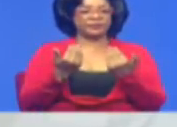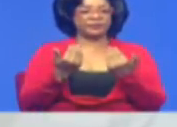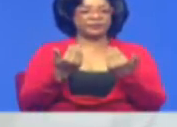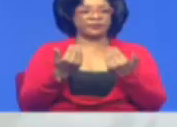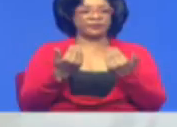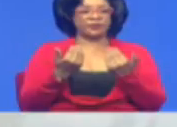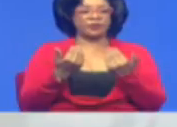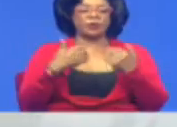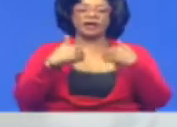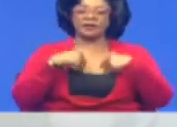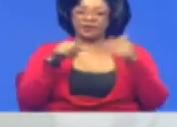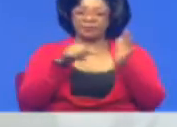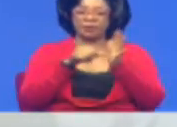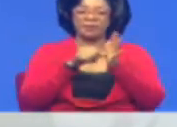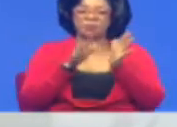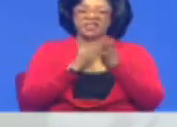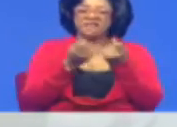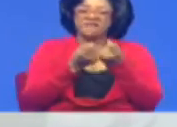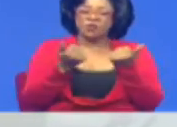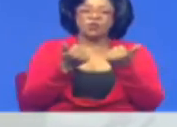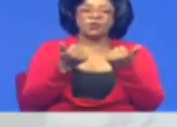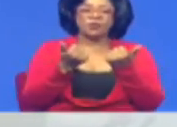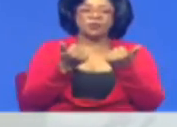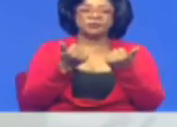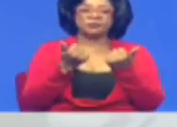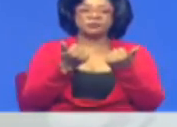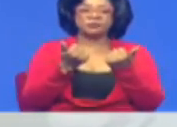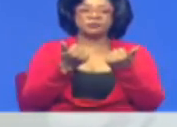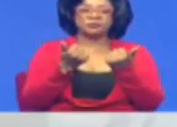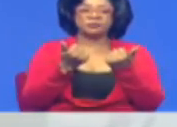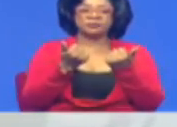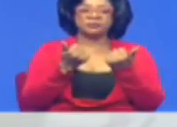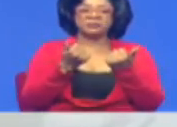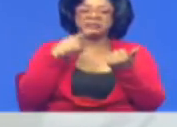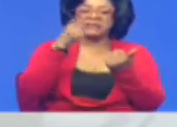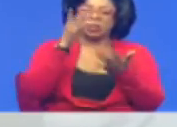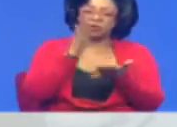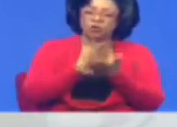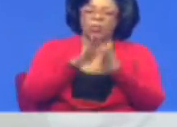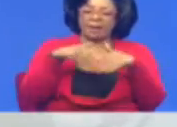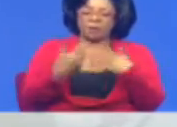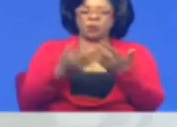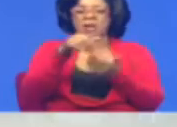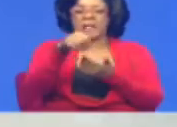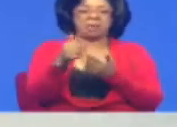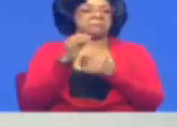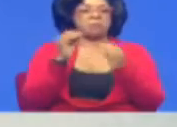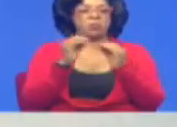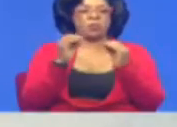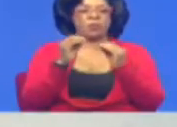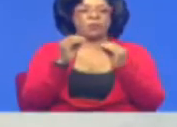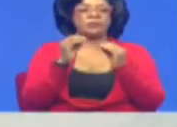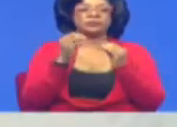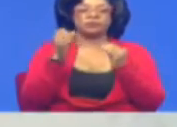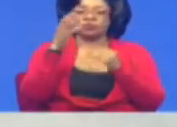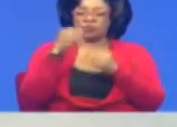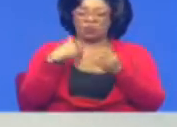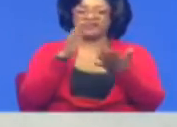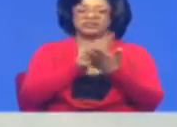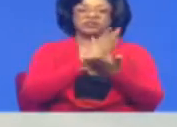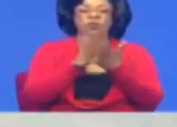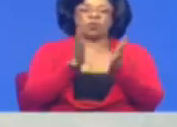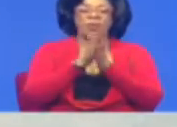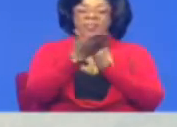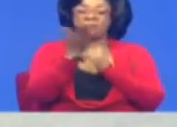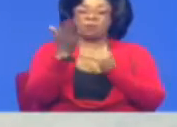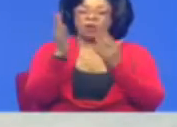We are having a problem with a few of them not telling the truth about their whereabouts. So we have taken them through, we have had sessions with them, and we hope